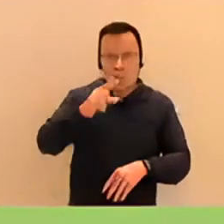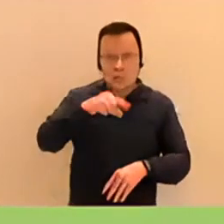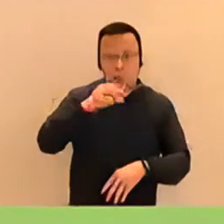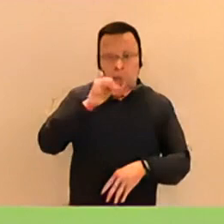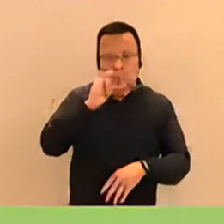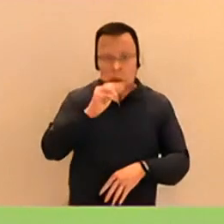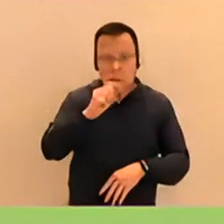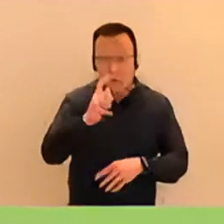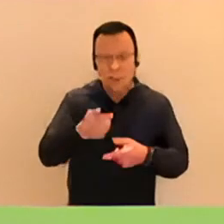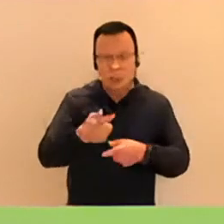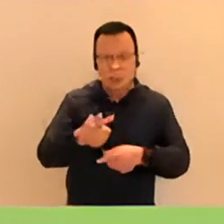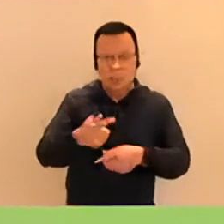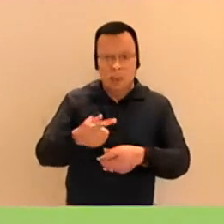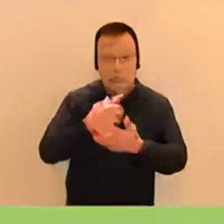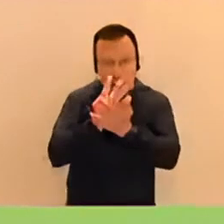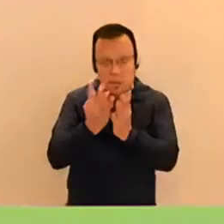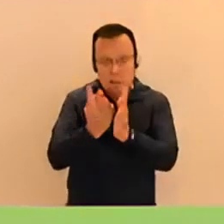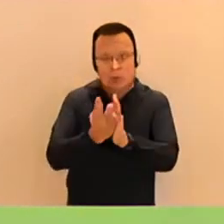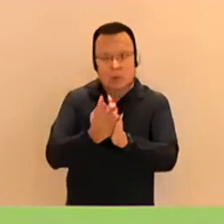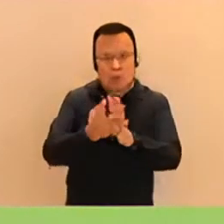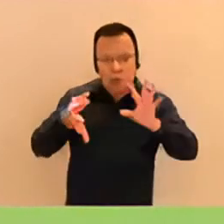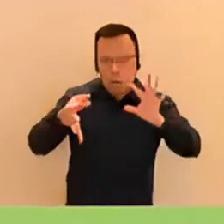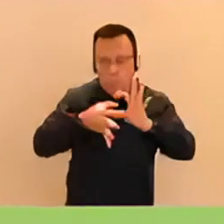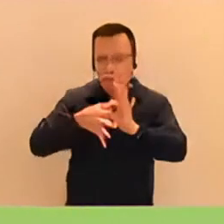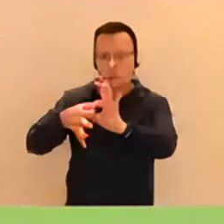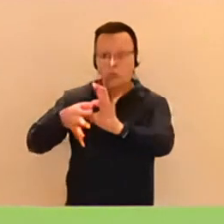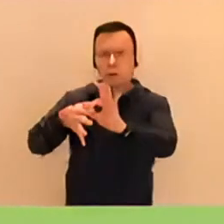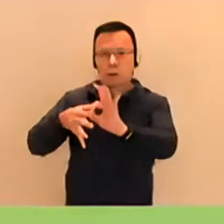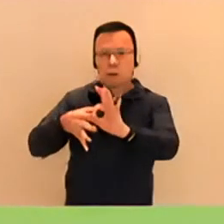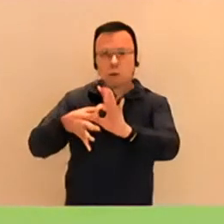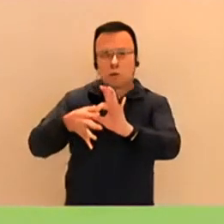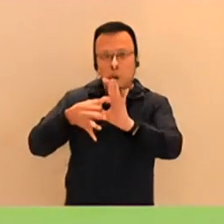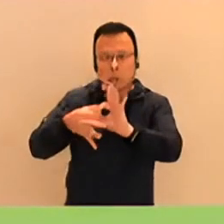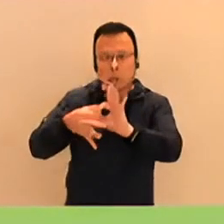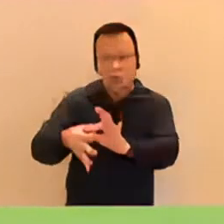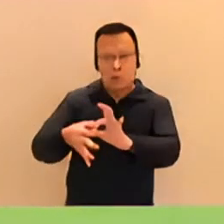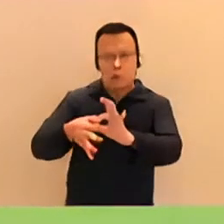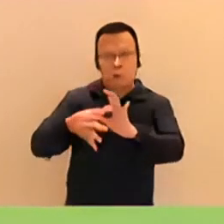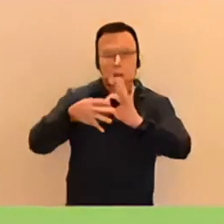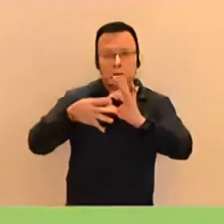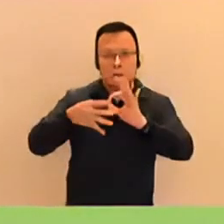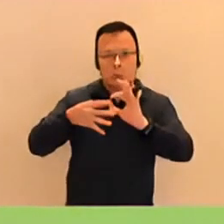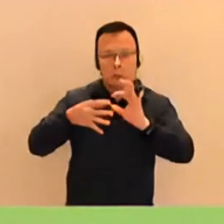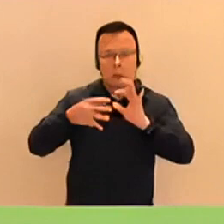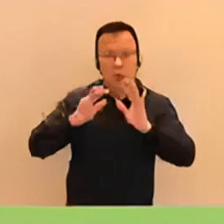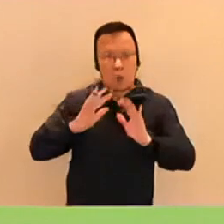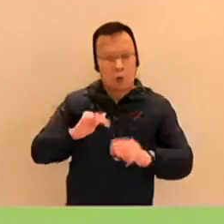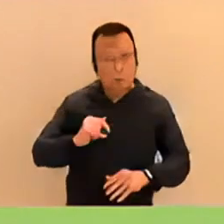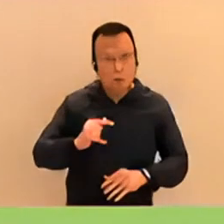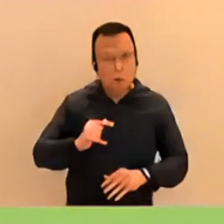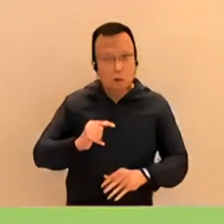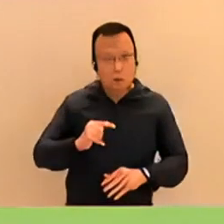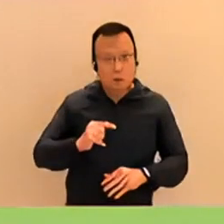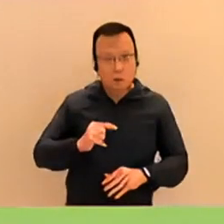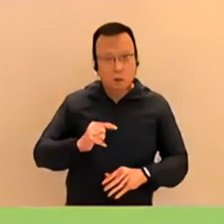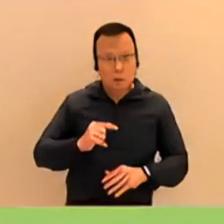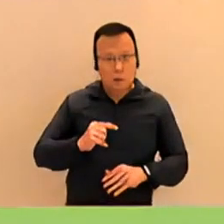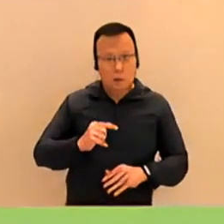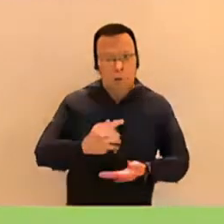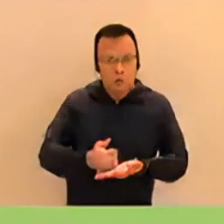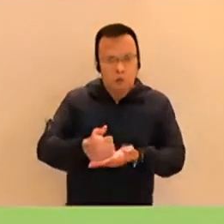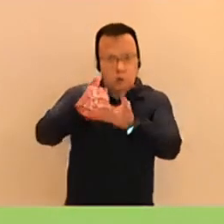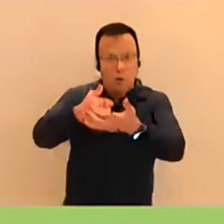those connectors will also serve as rural trail to respect the cultural heritage resources, which will